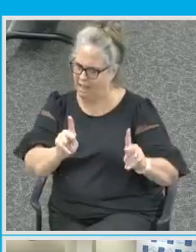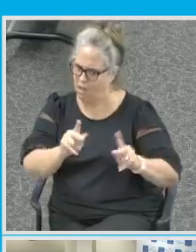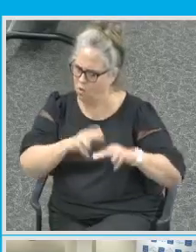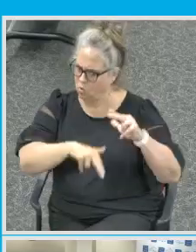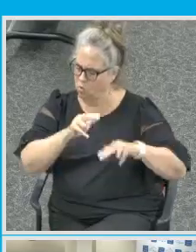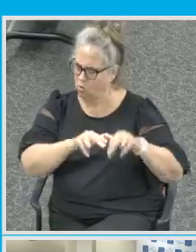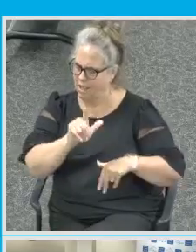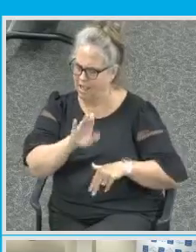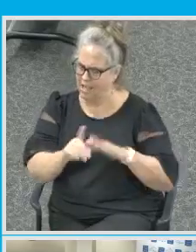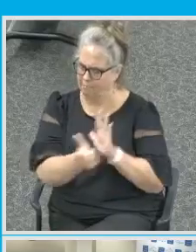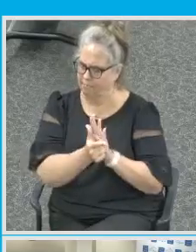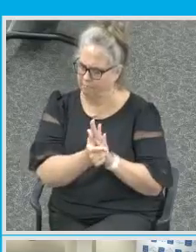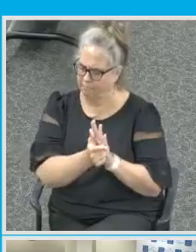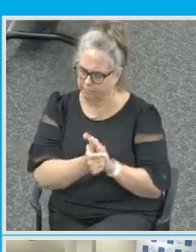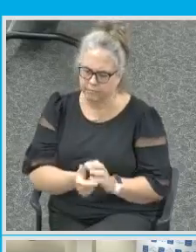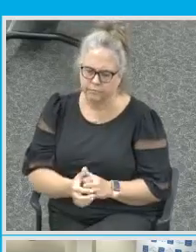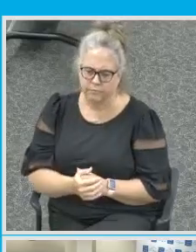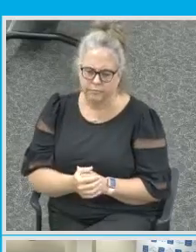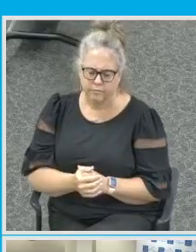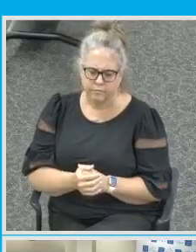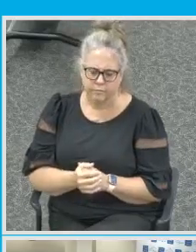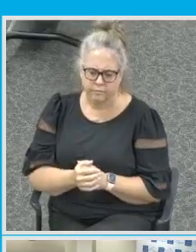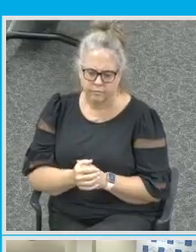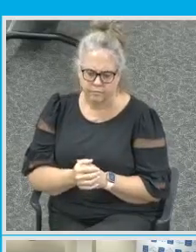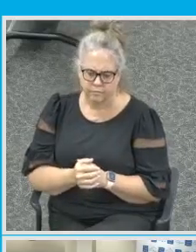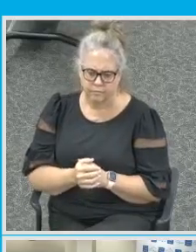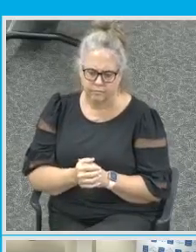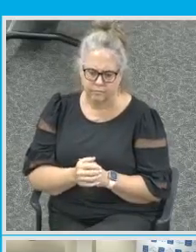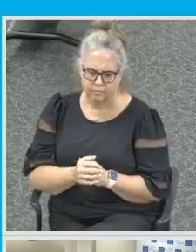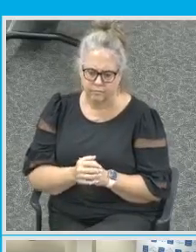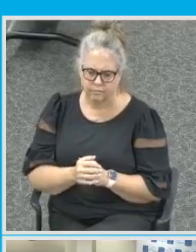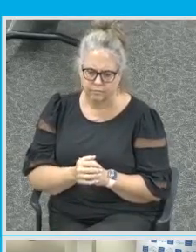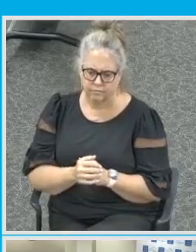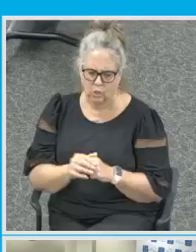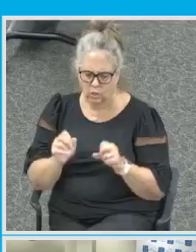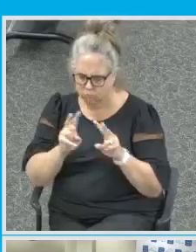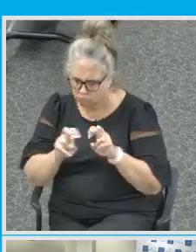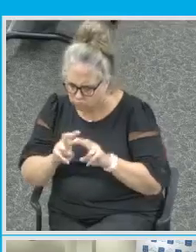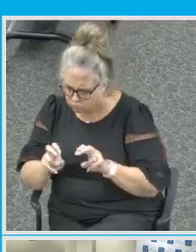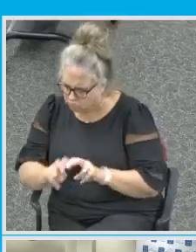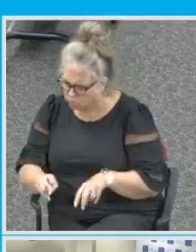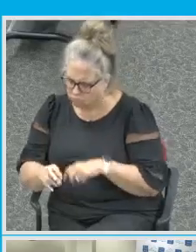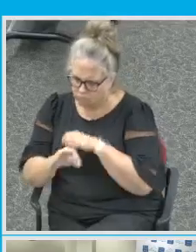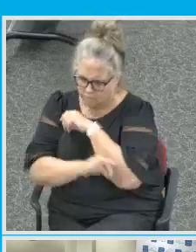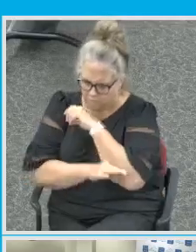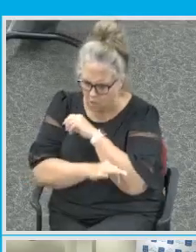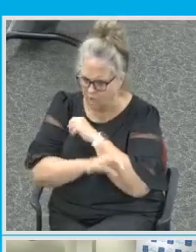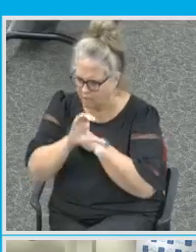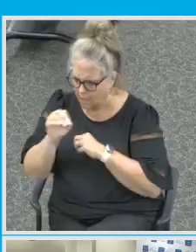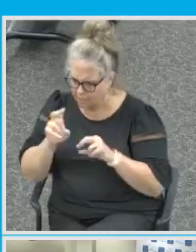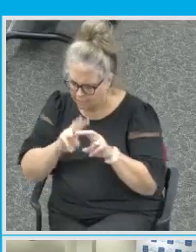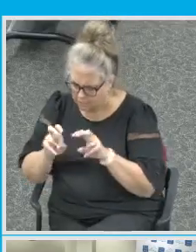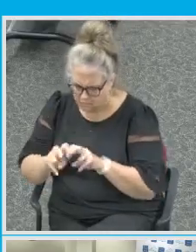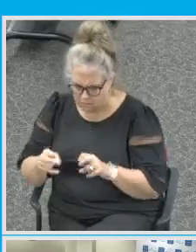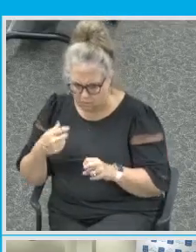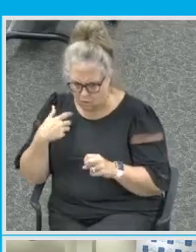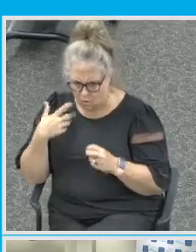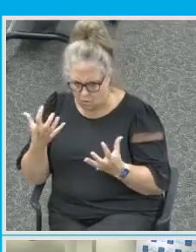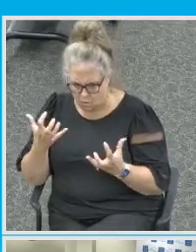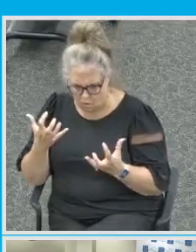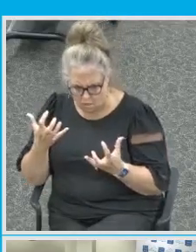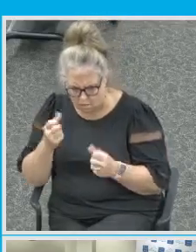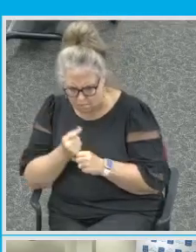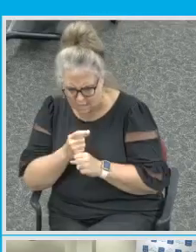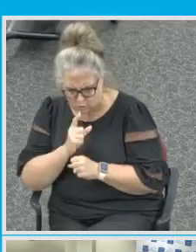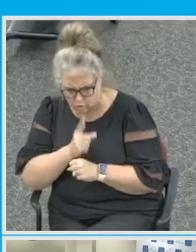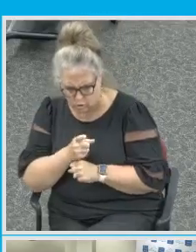at for a national what could be. So I wanted to bring that to of our public